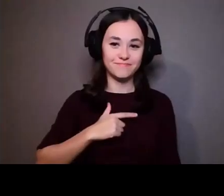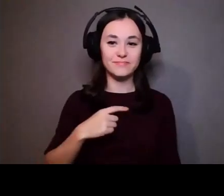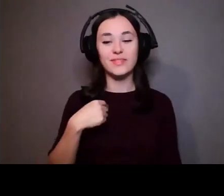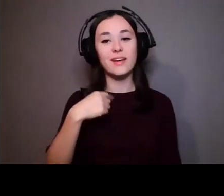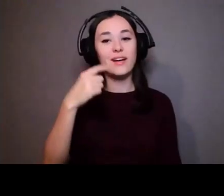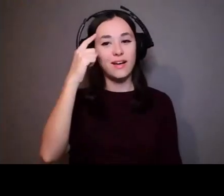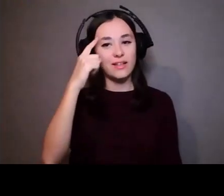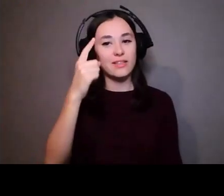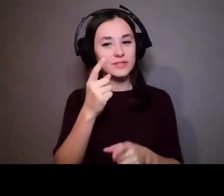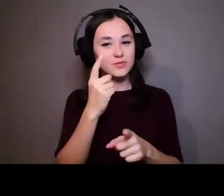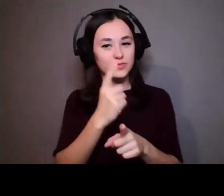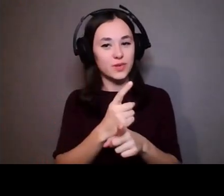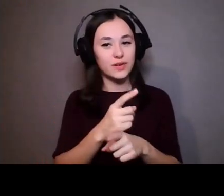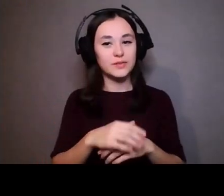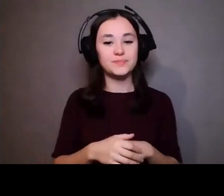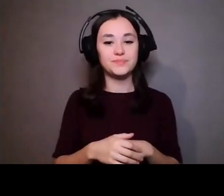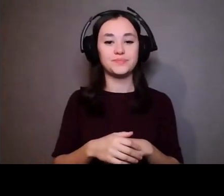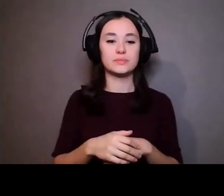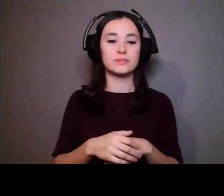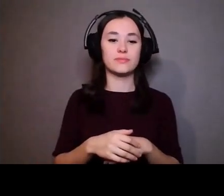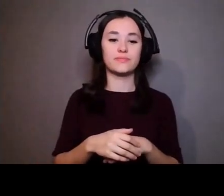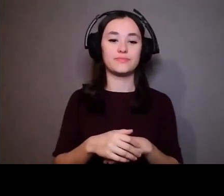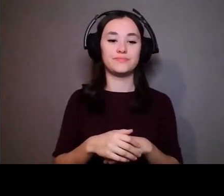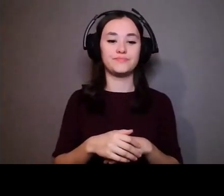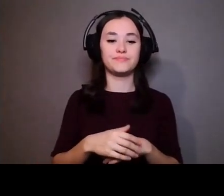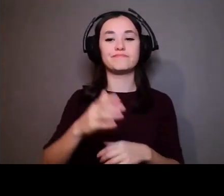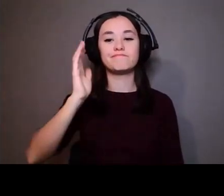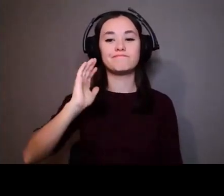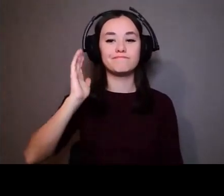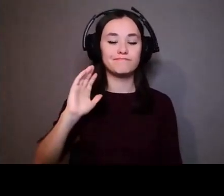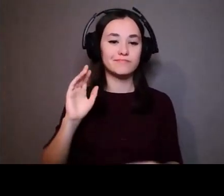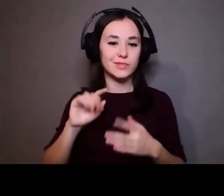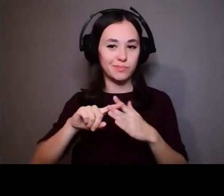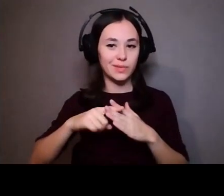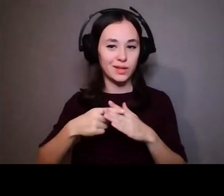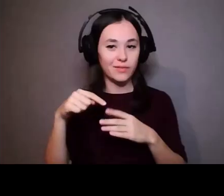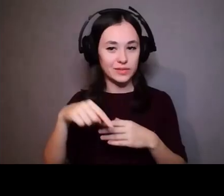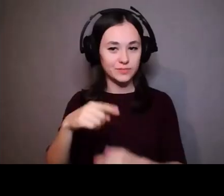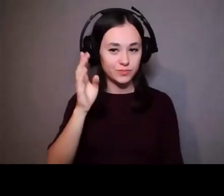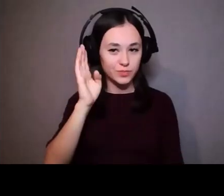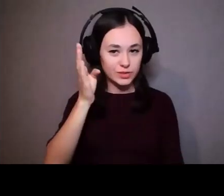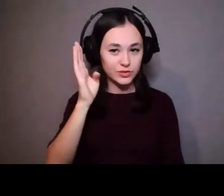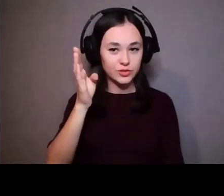team showed at the beginning of the presentation, a